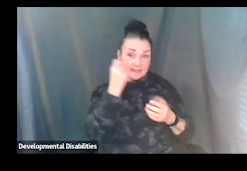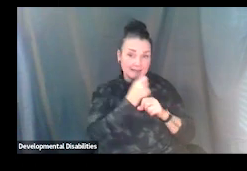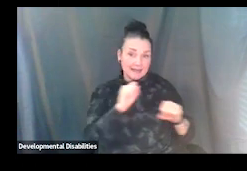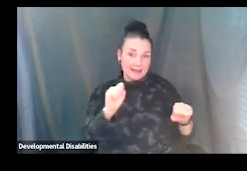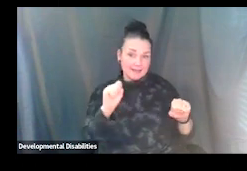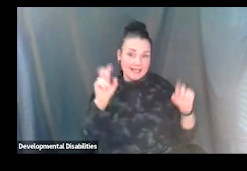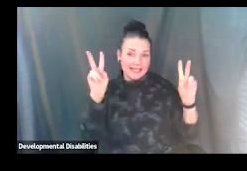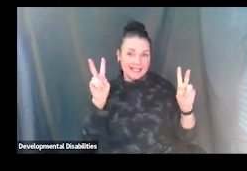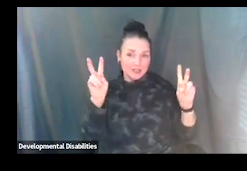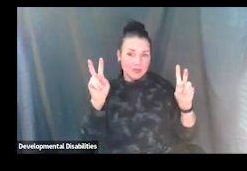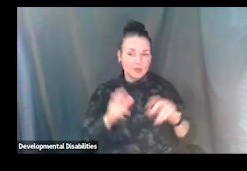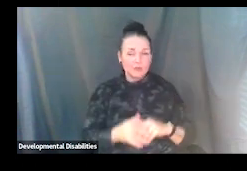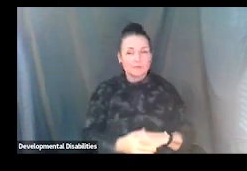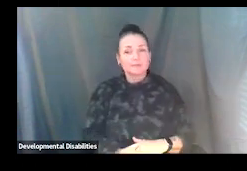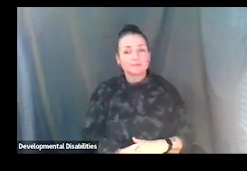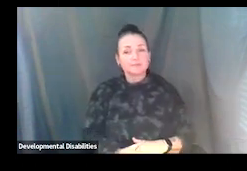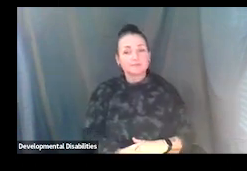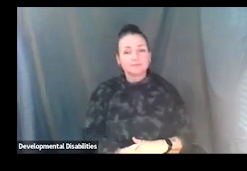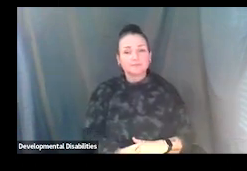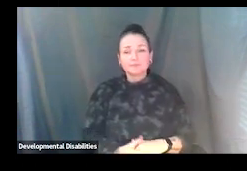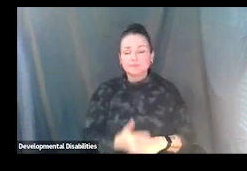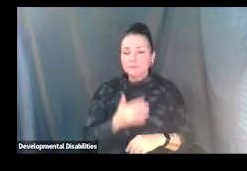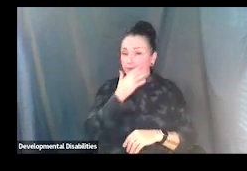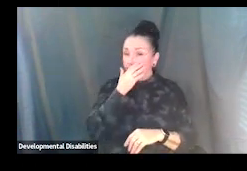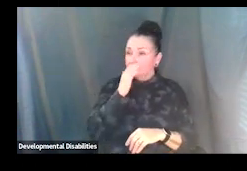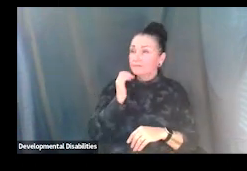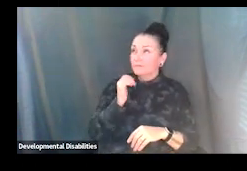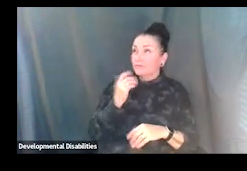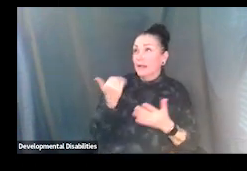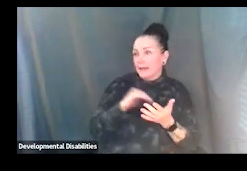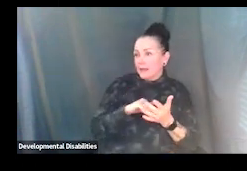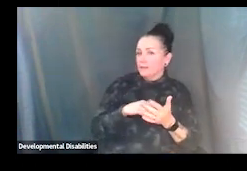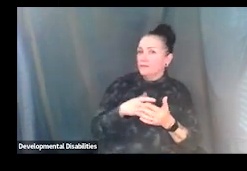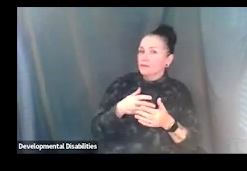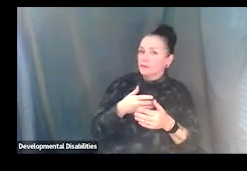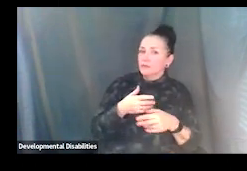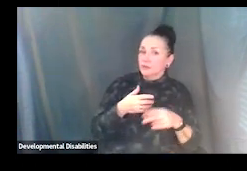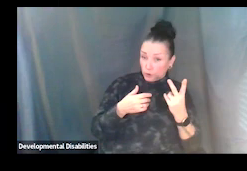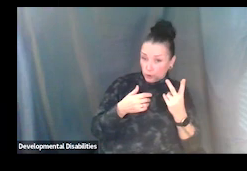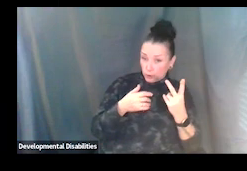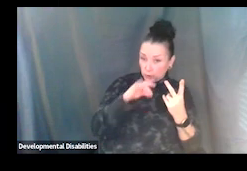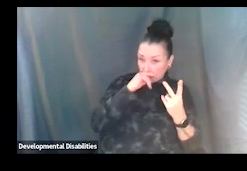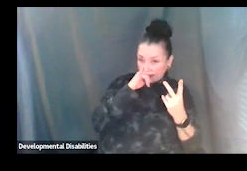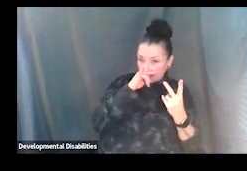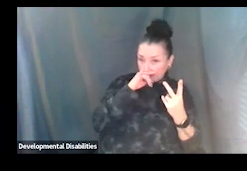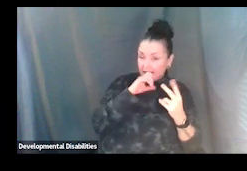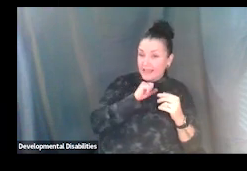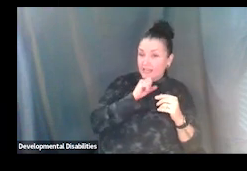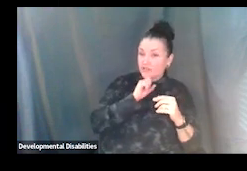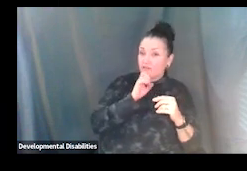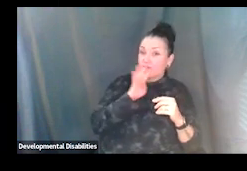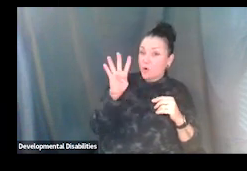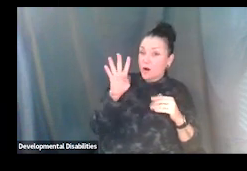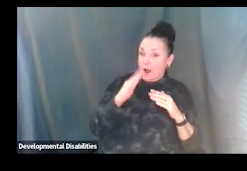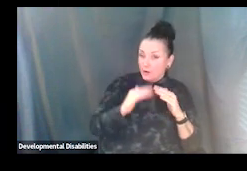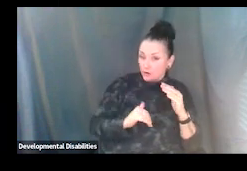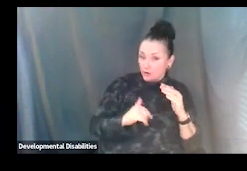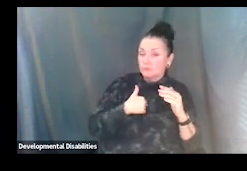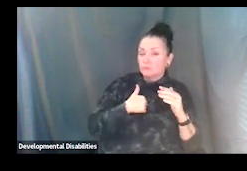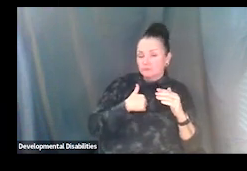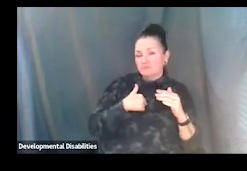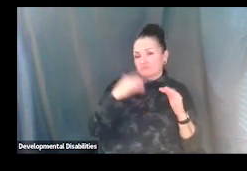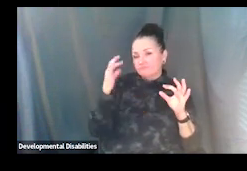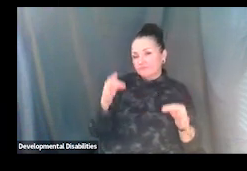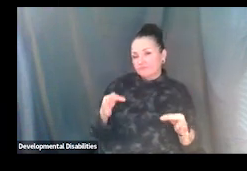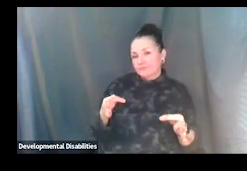So one of the only 2 people under the age of 4 that I've ever prescribed medicine to was a child who was